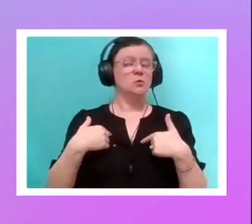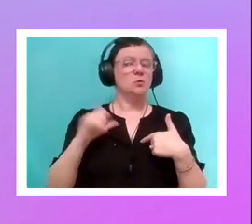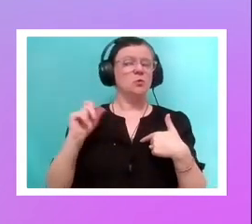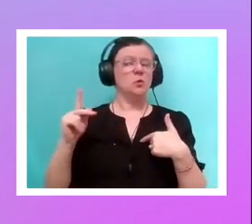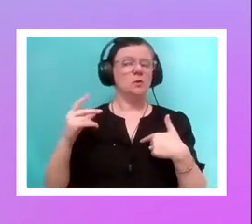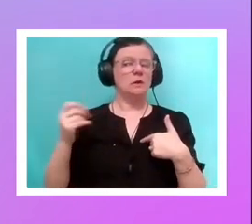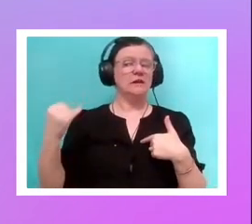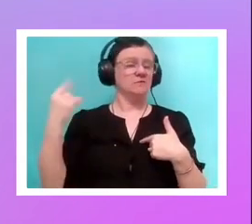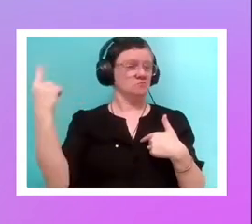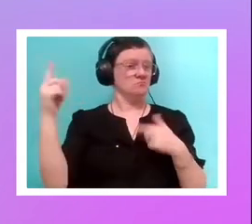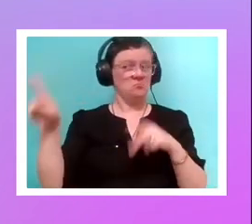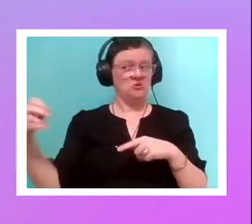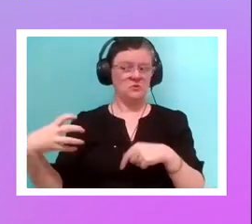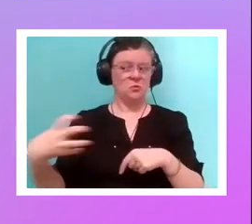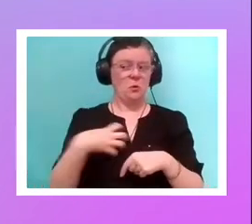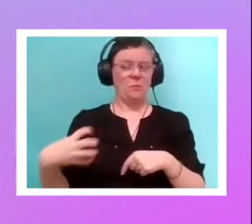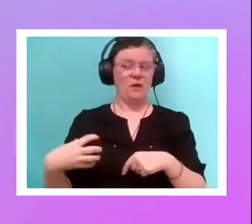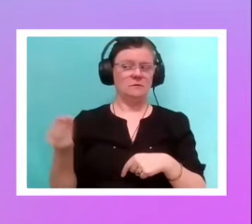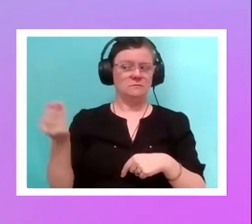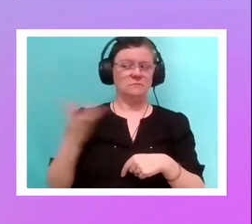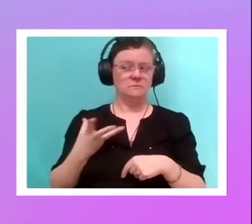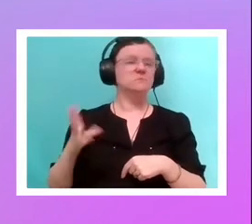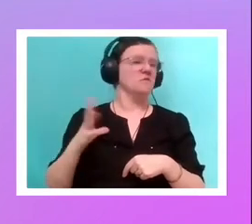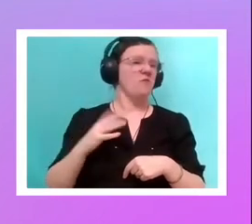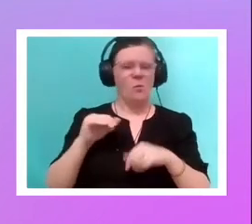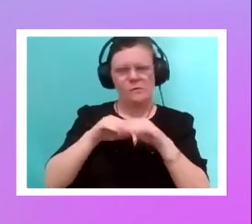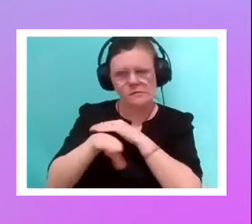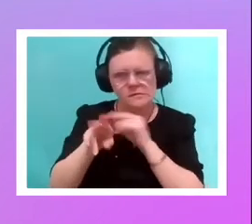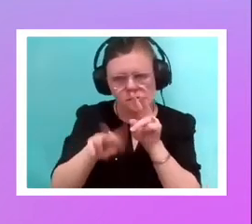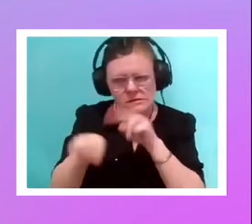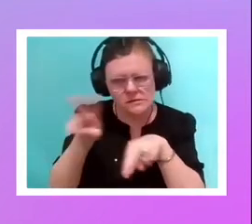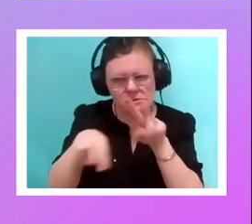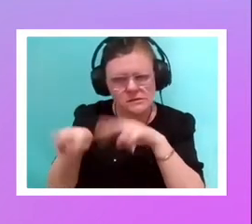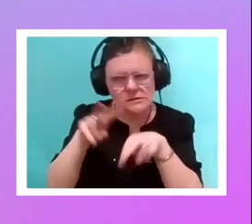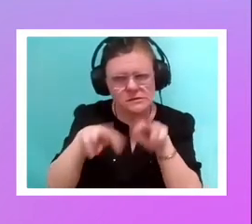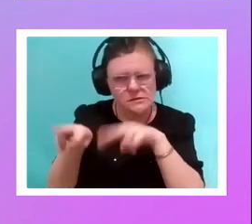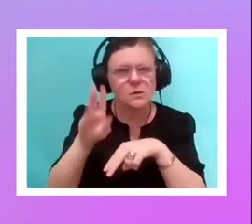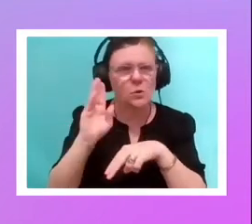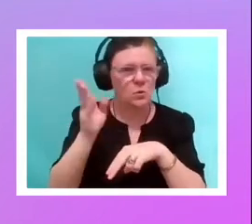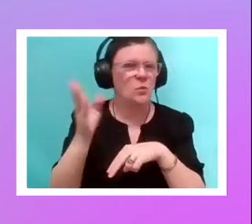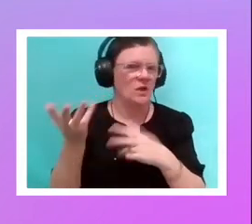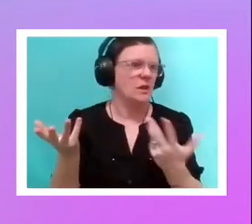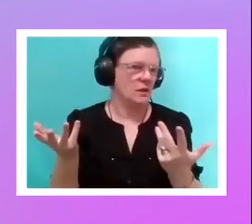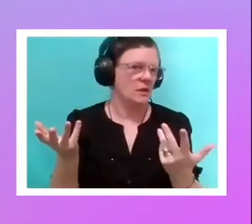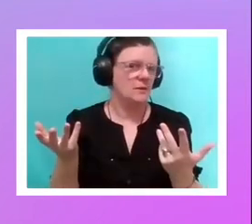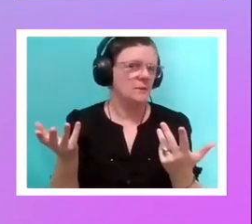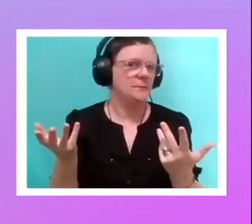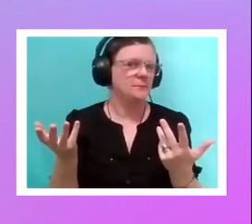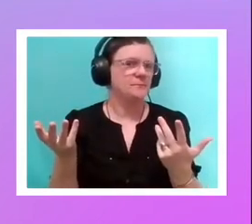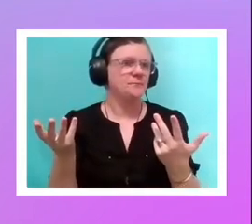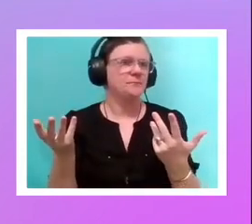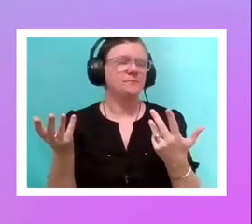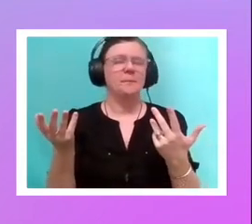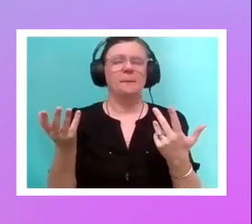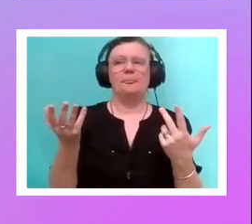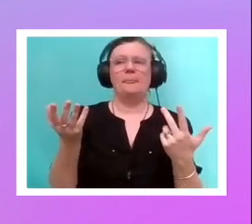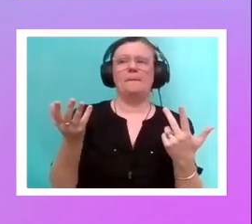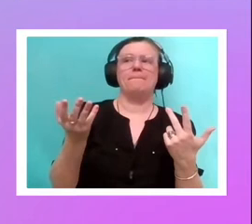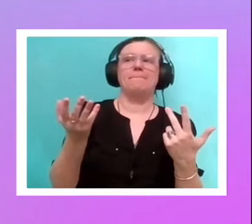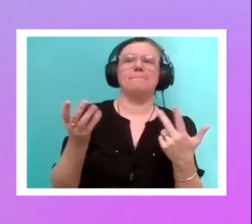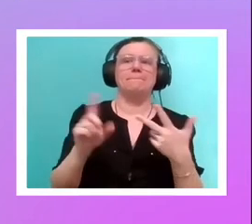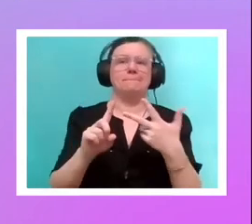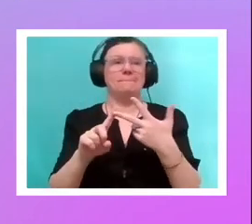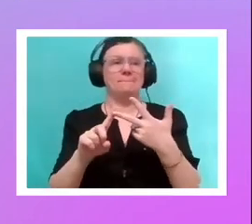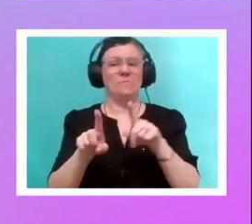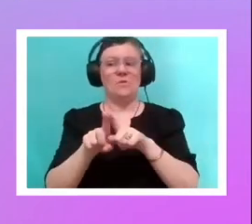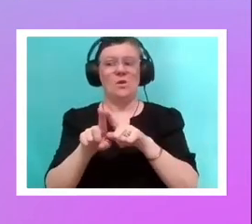an organisation called the Equalities Advisory Support Service, EASS. Accessibility statements need to include contact